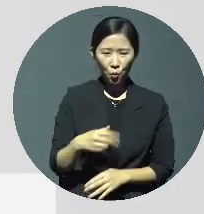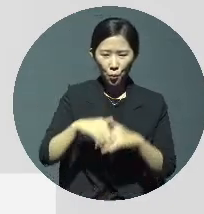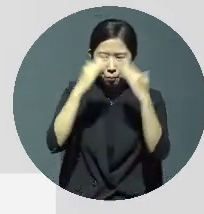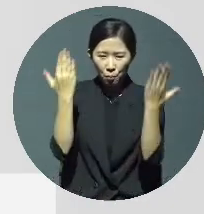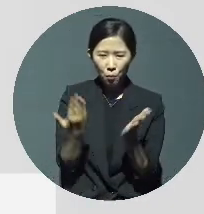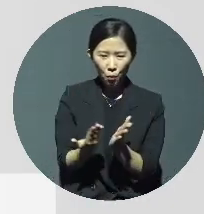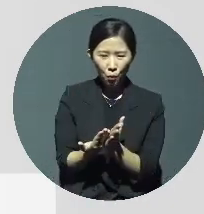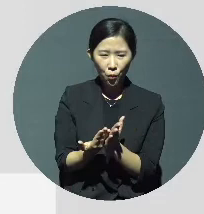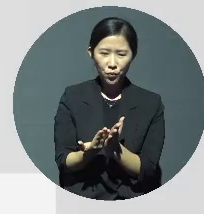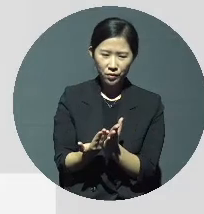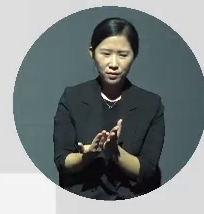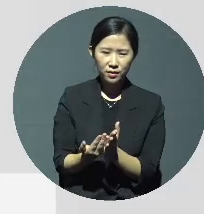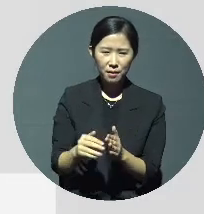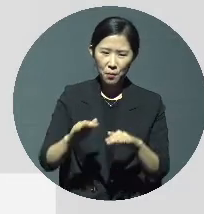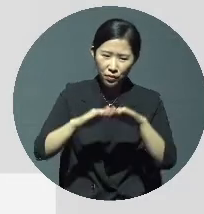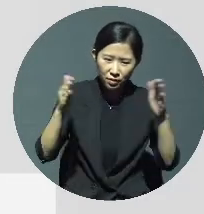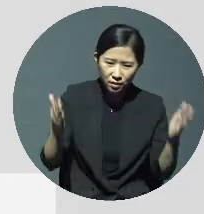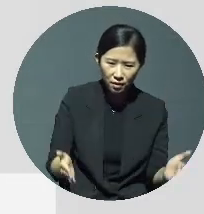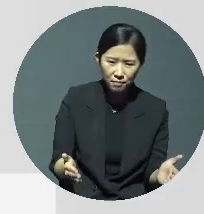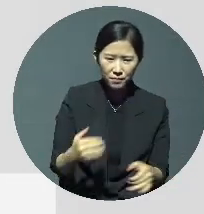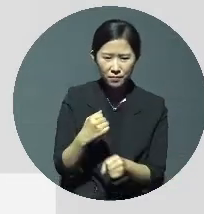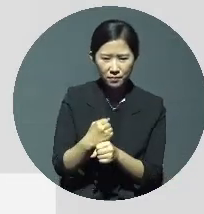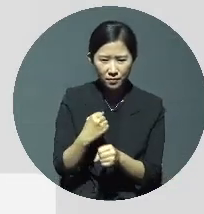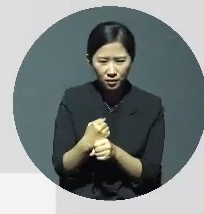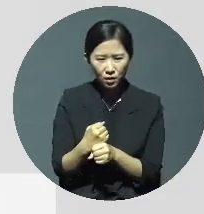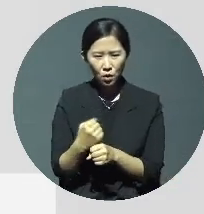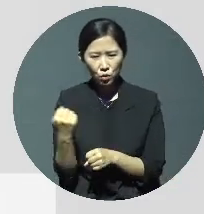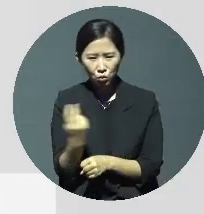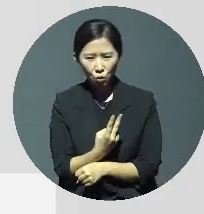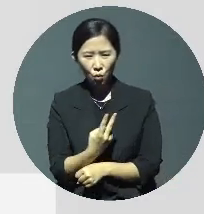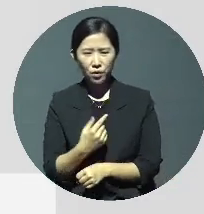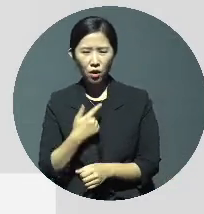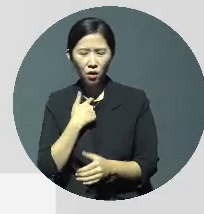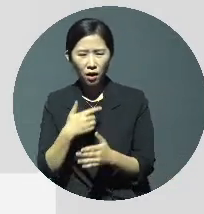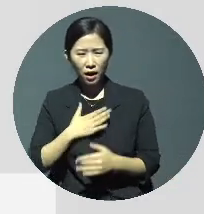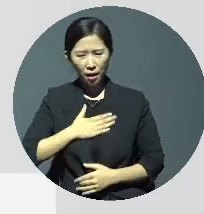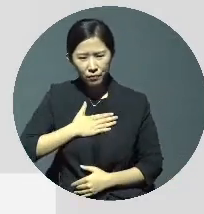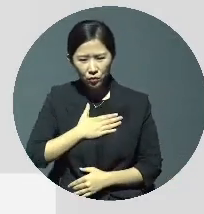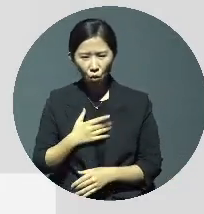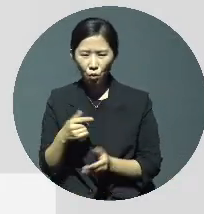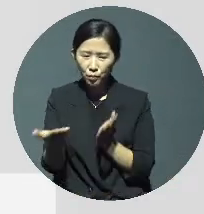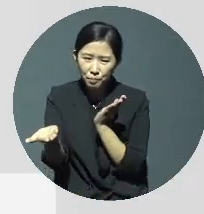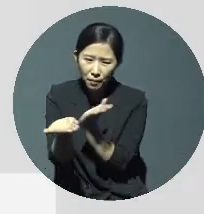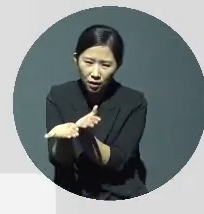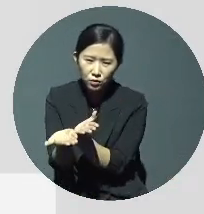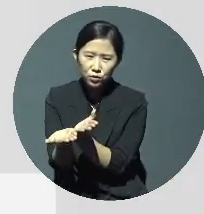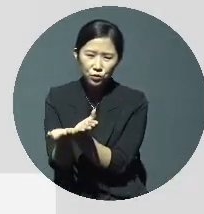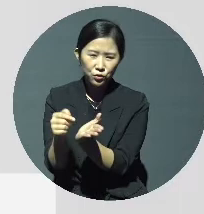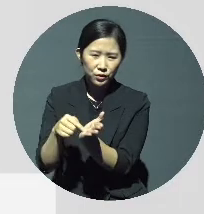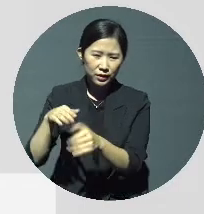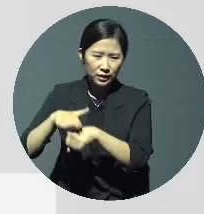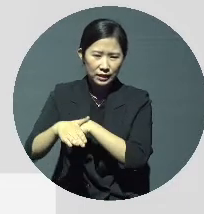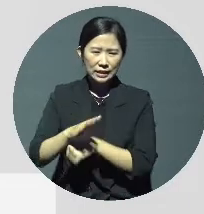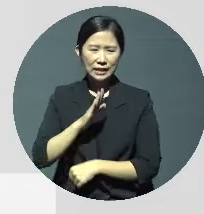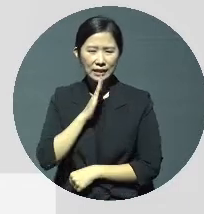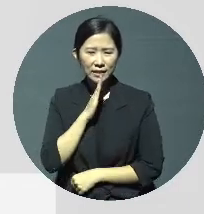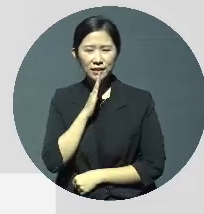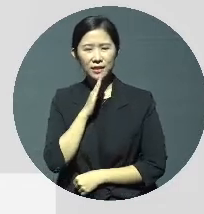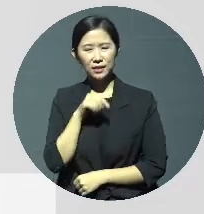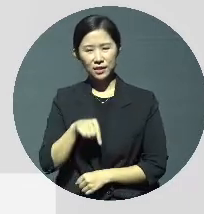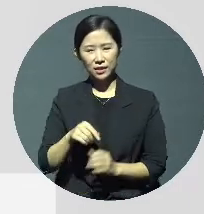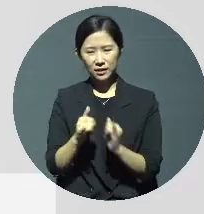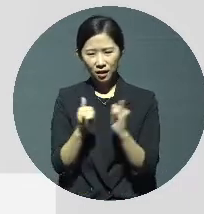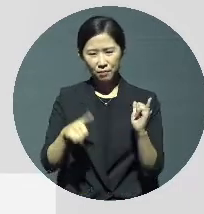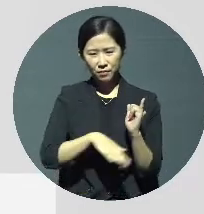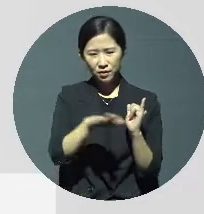customization, tailoring things to your needs, tailoring them to your emotional needs, not just physical, and generating products that are really